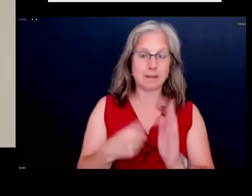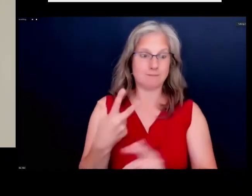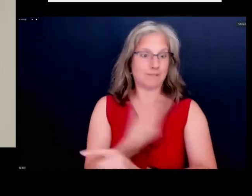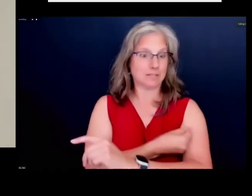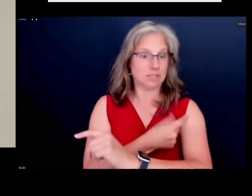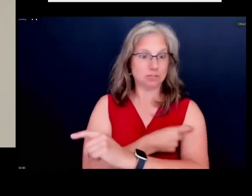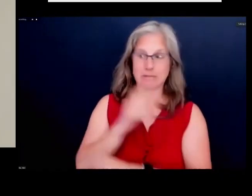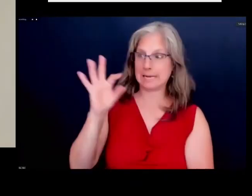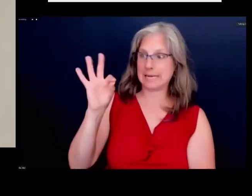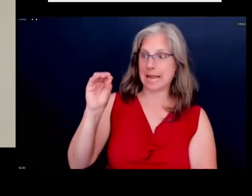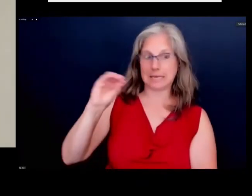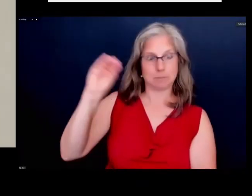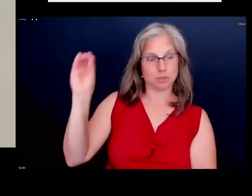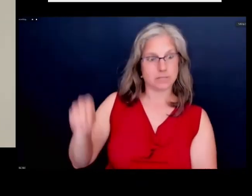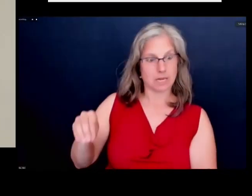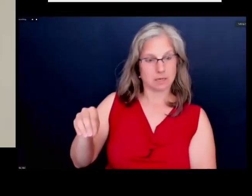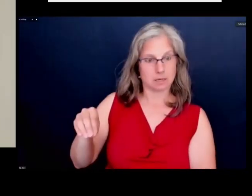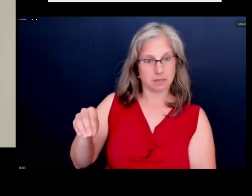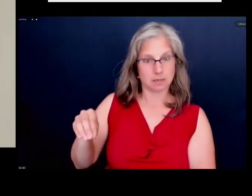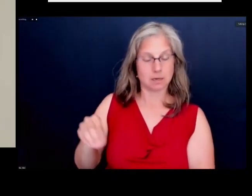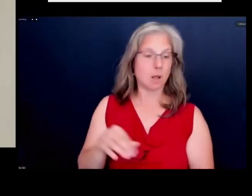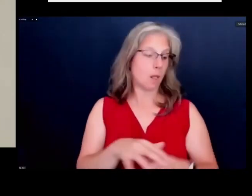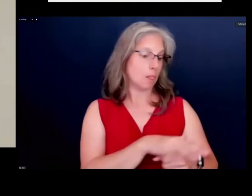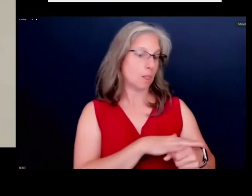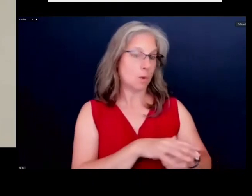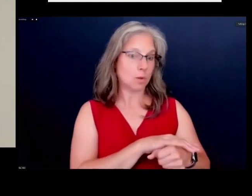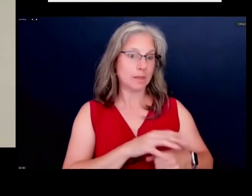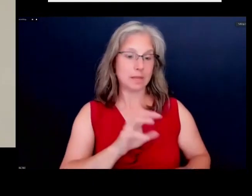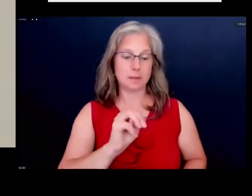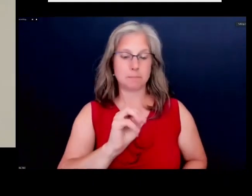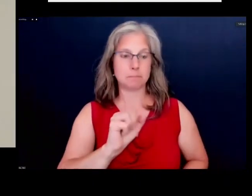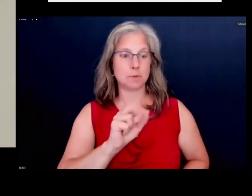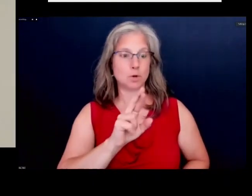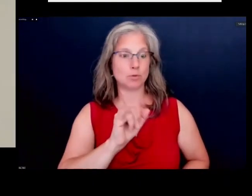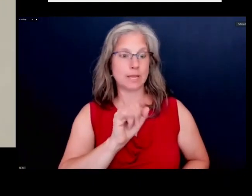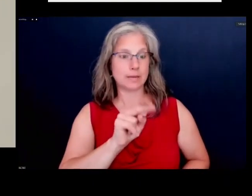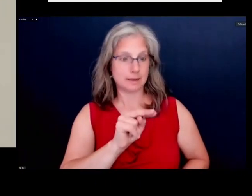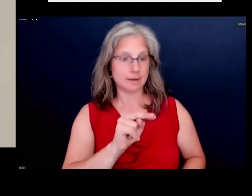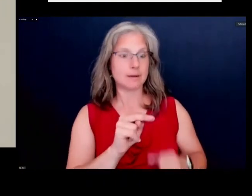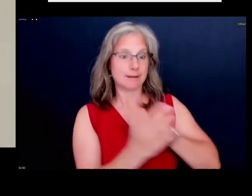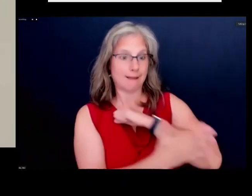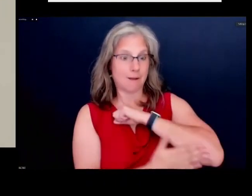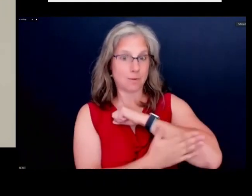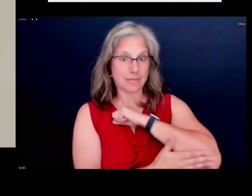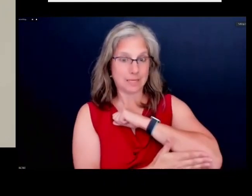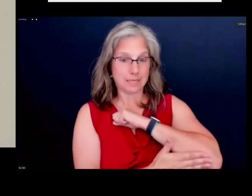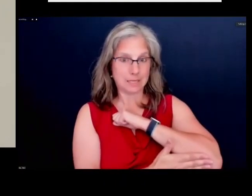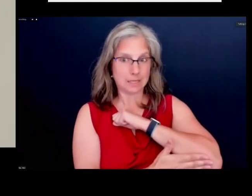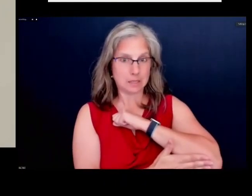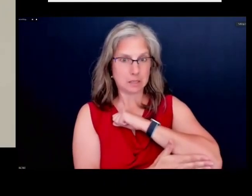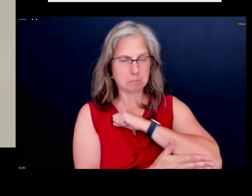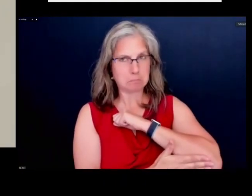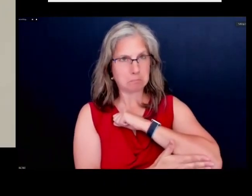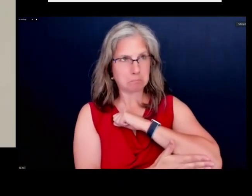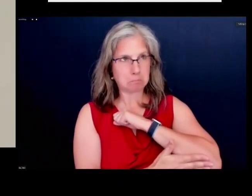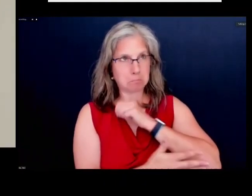in the 90% range, or locally Marin County, where they have a close to